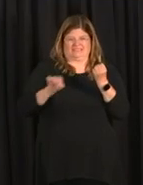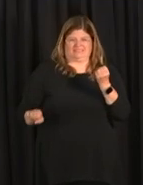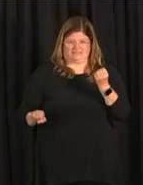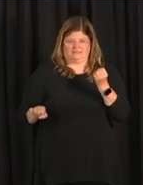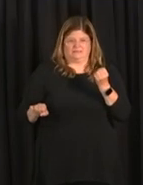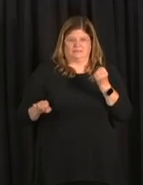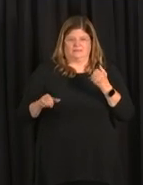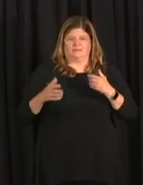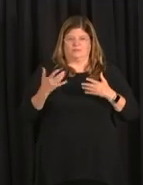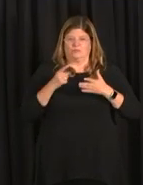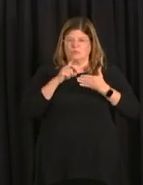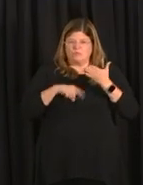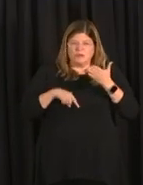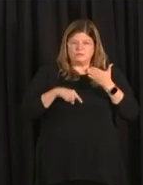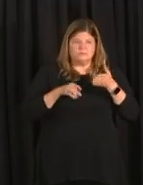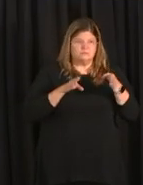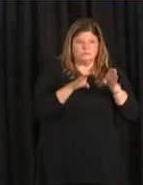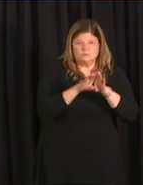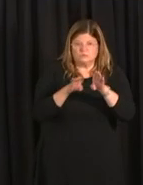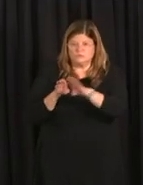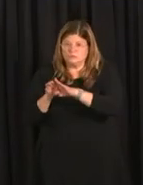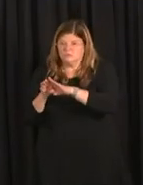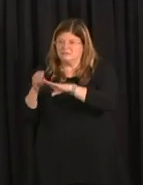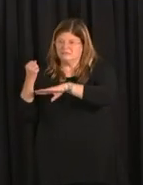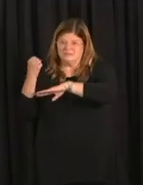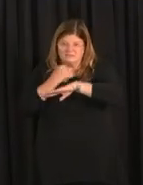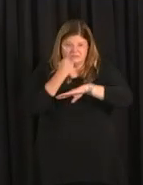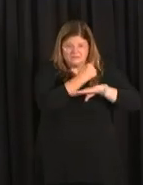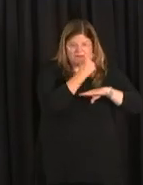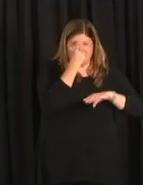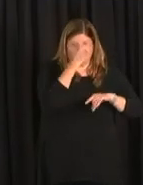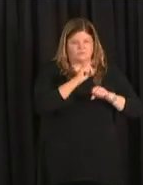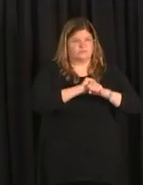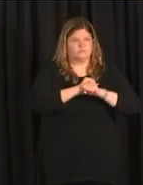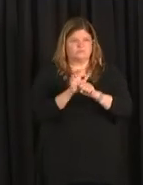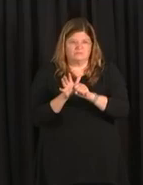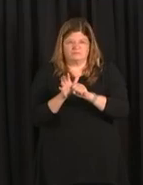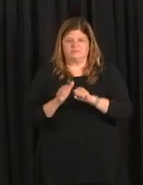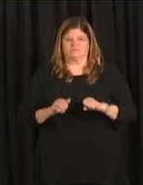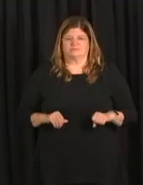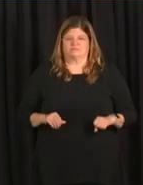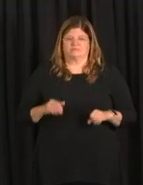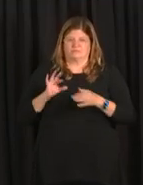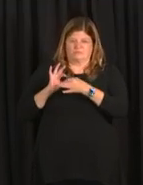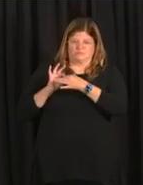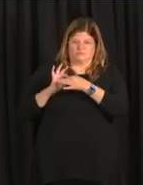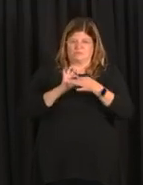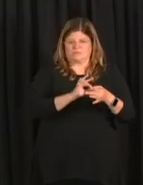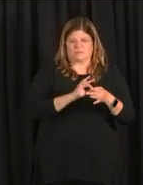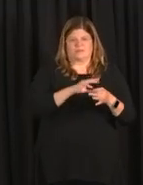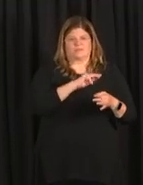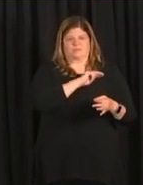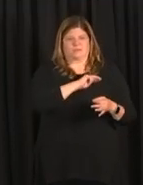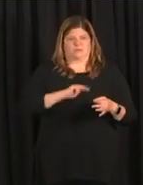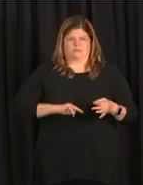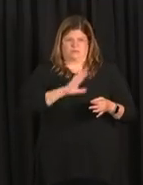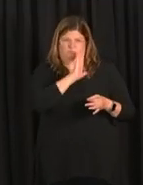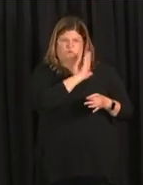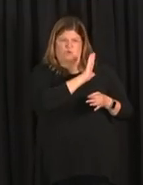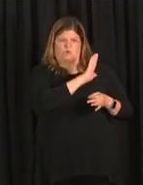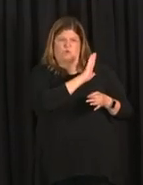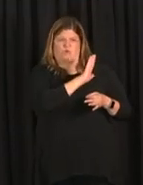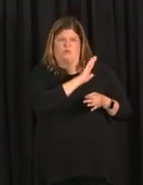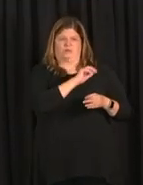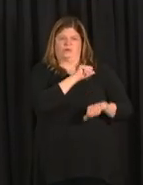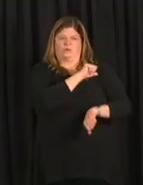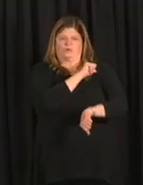It's a very simple bill, and I say that because when we have in the past legislated with regard to the mayor's authority, we included in it a number of